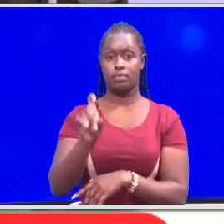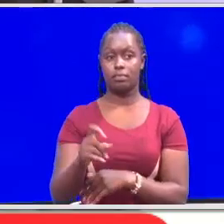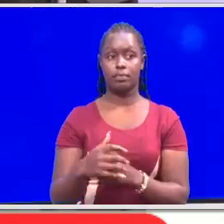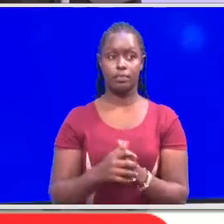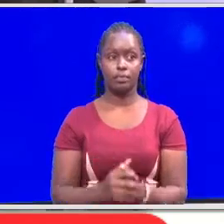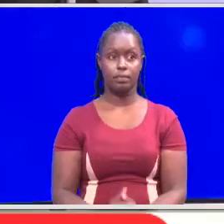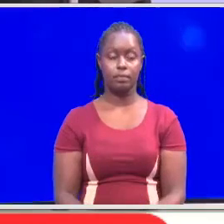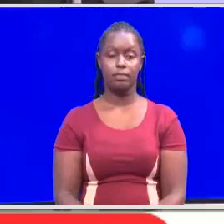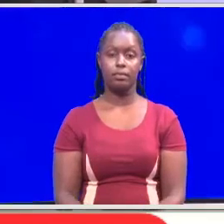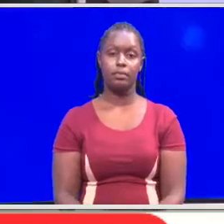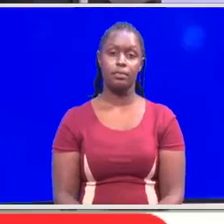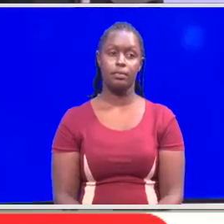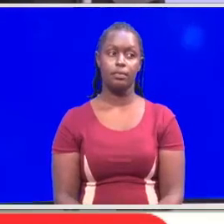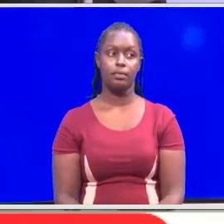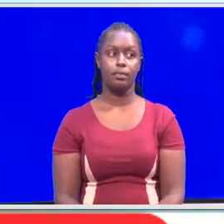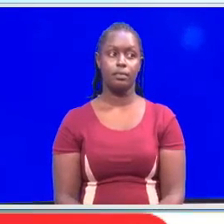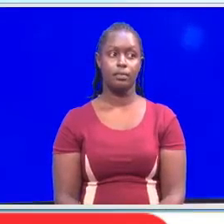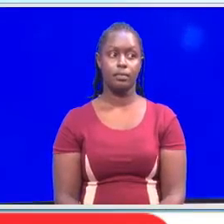You know,